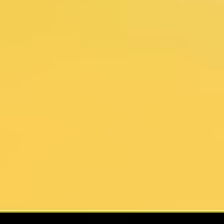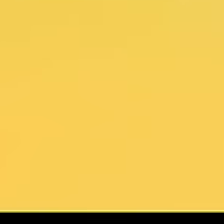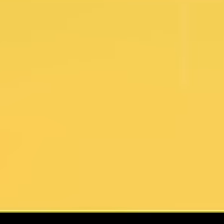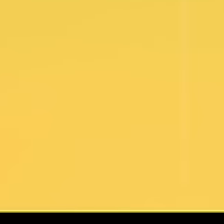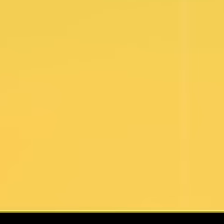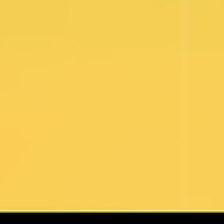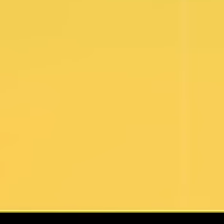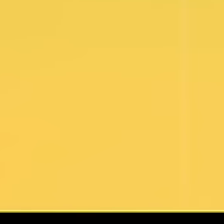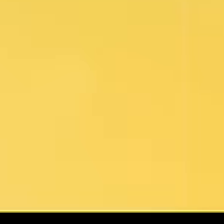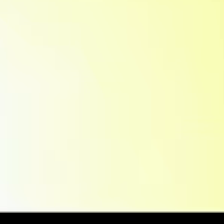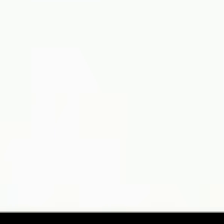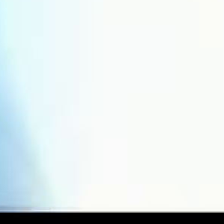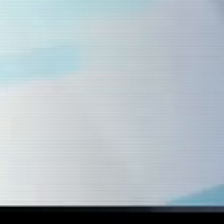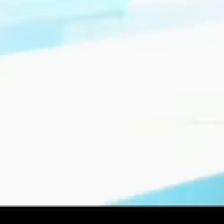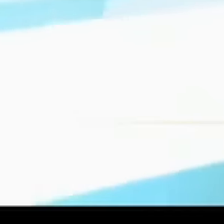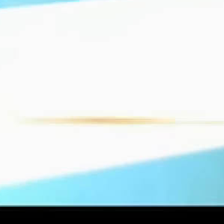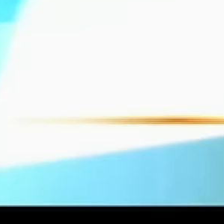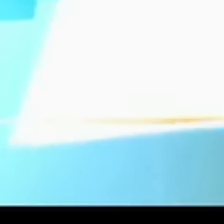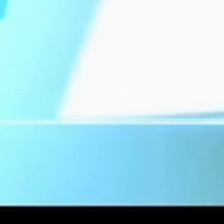HD.